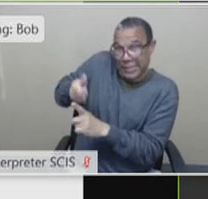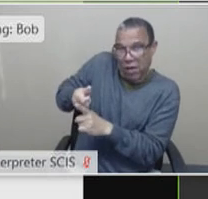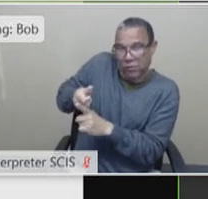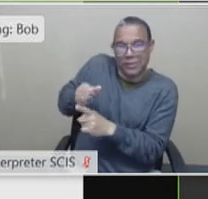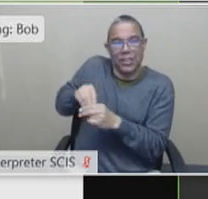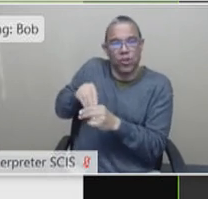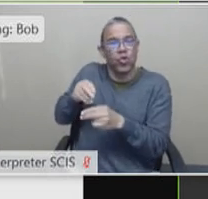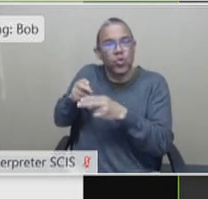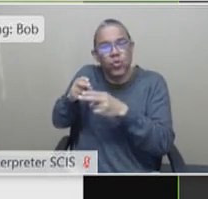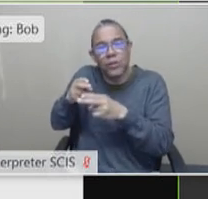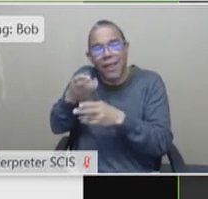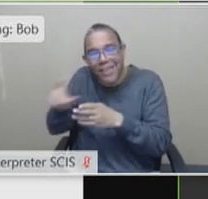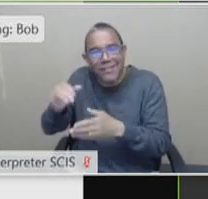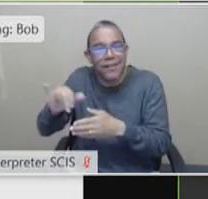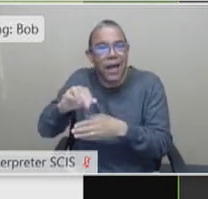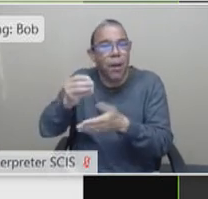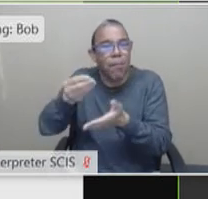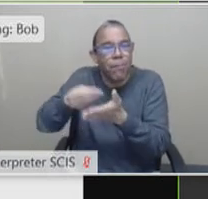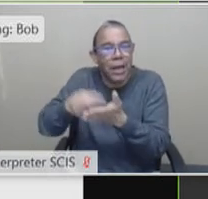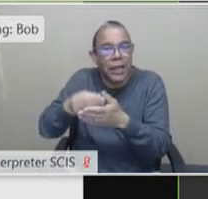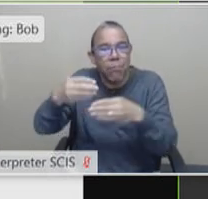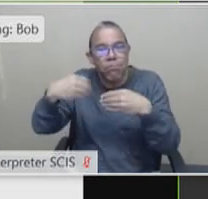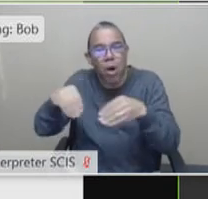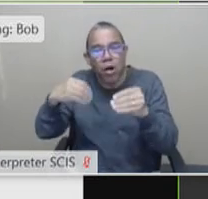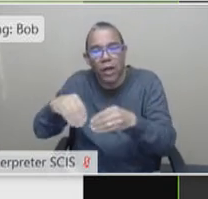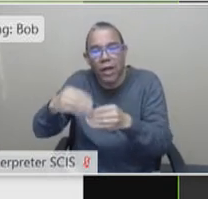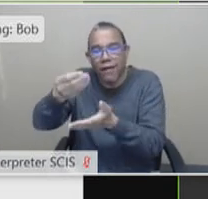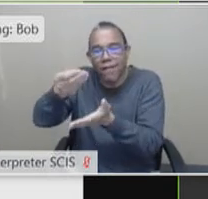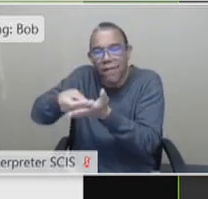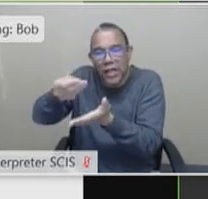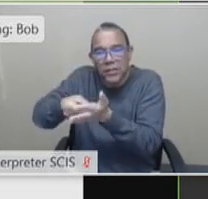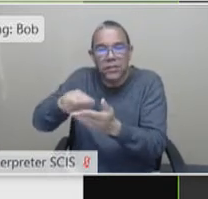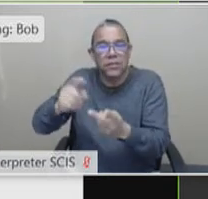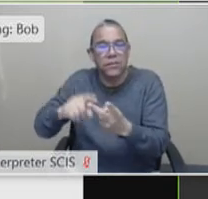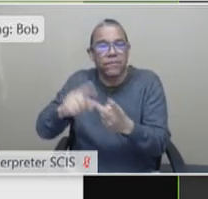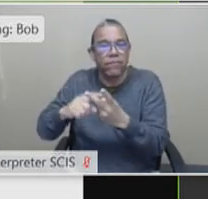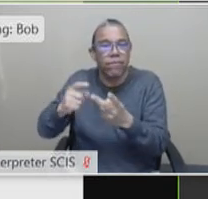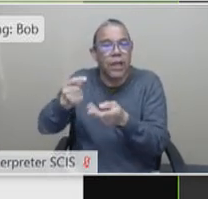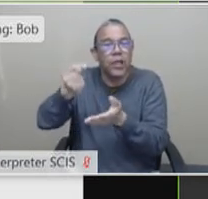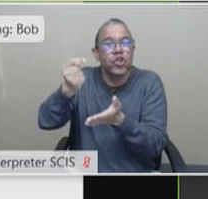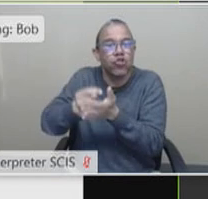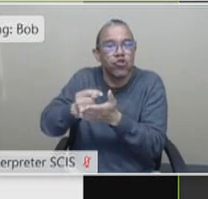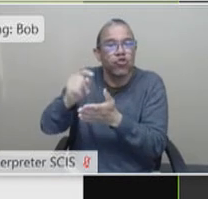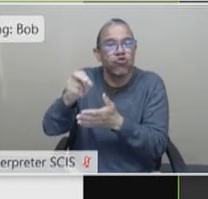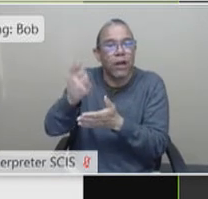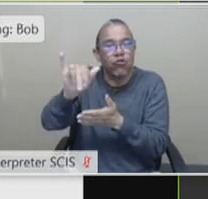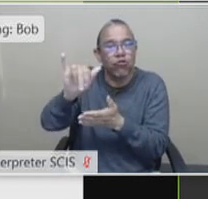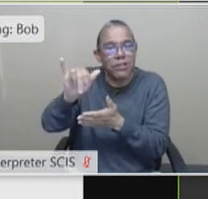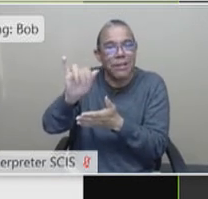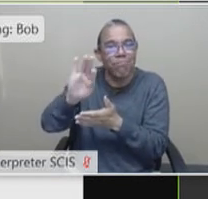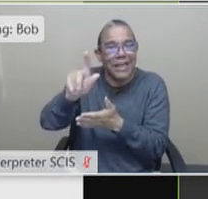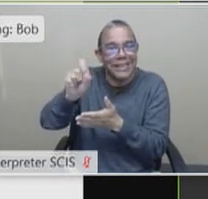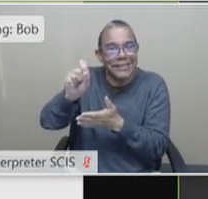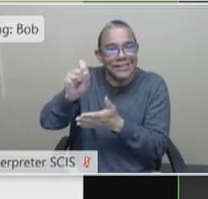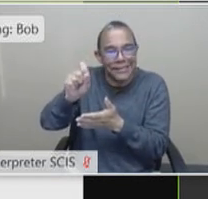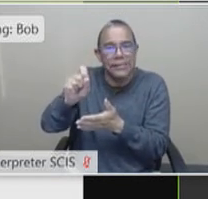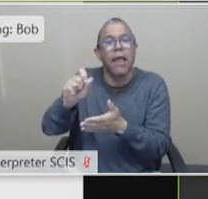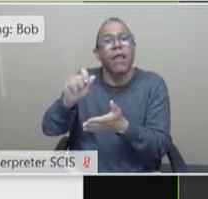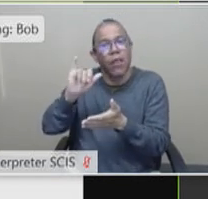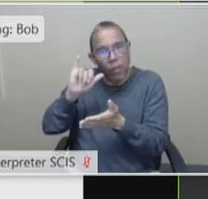money market funds and treasury bills. Those are very low risk securities. It gets us a little bit of interest on the cash balance we